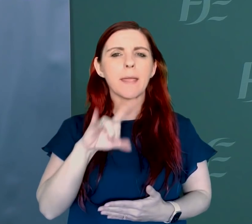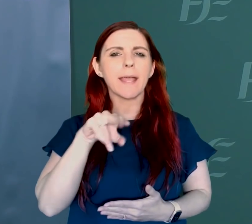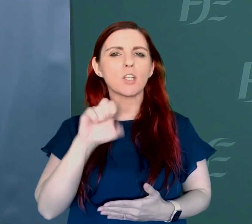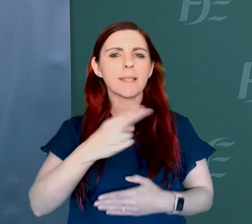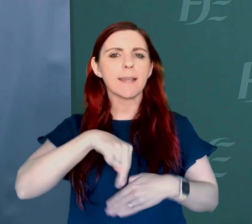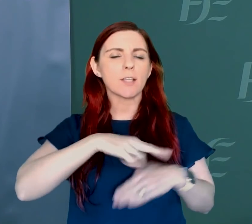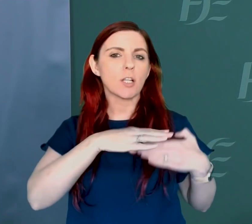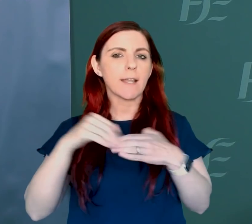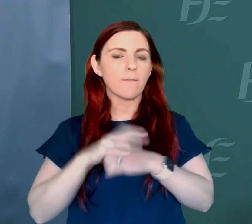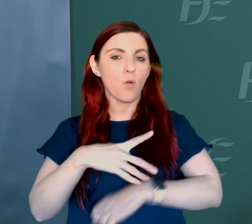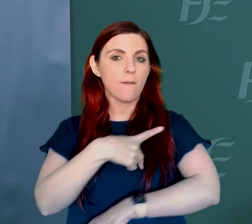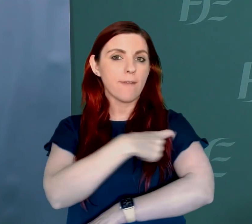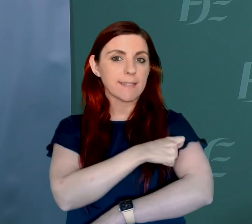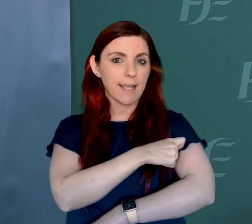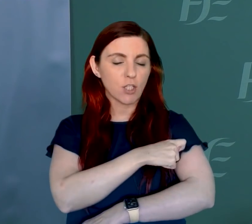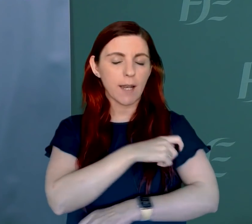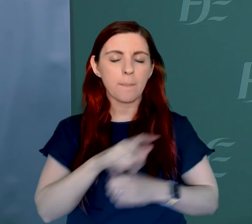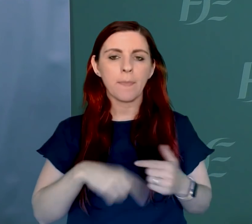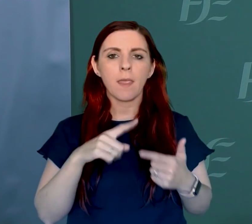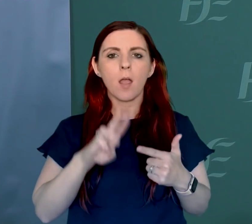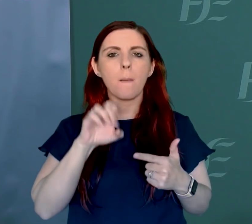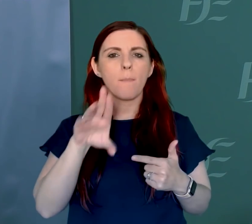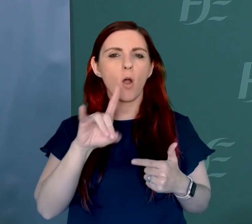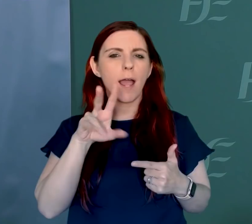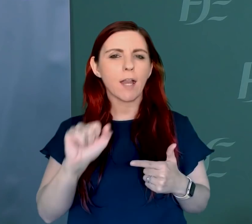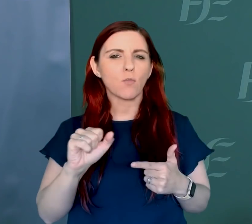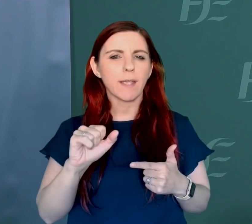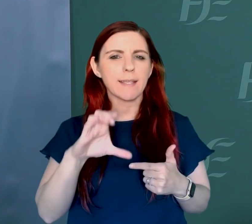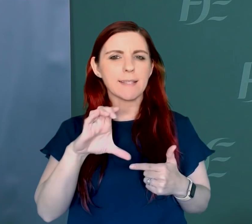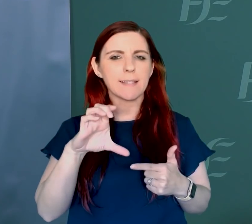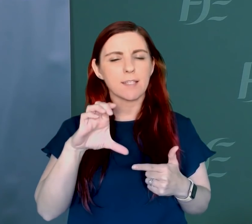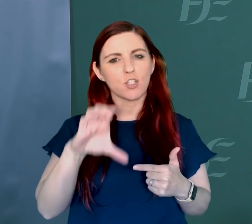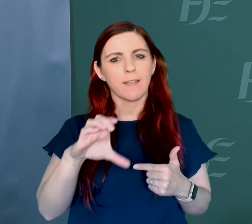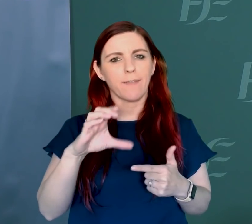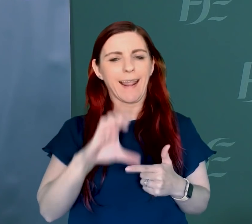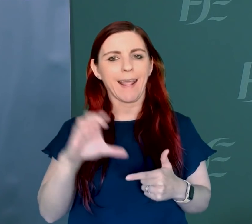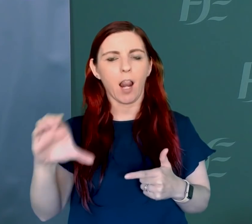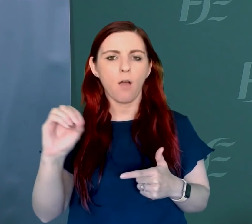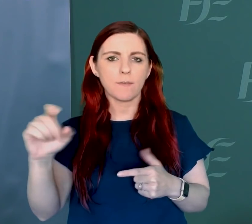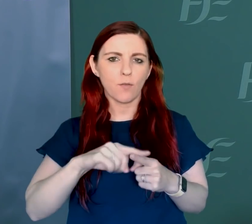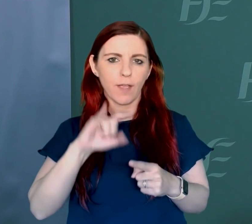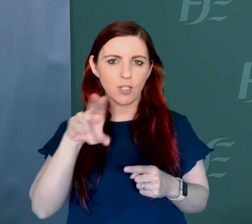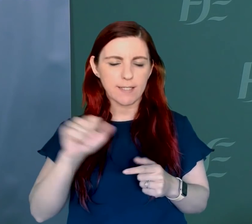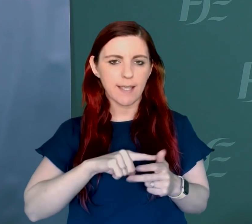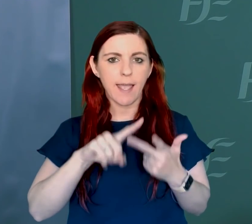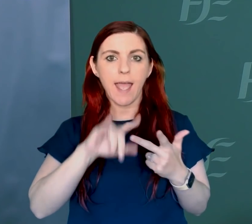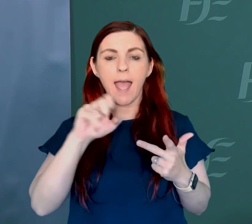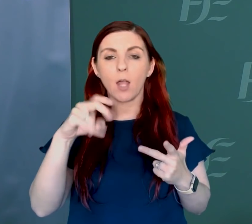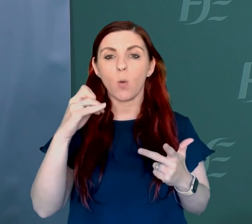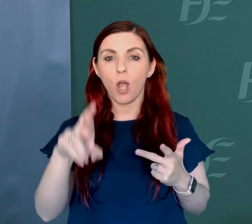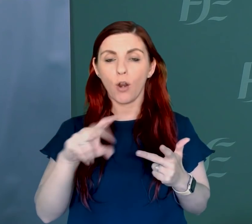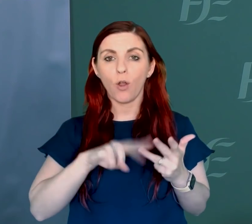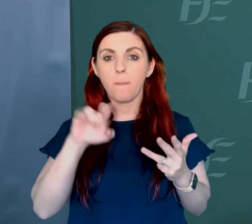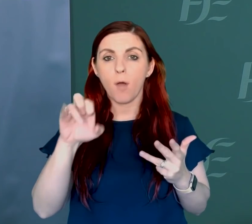for Vaccination and Testing and Tracing. Colin Henry, Chief Clinical Officer, HSE. Anne O'Connor, Chief Operations Officer. And Paul Reid,